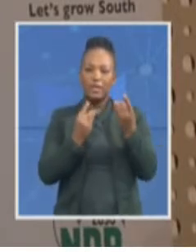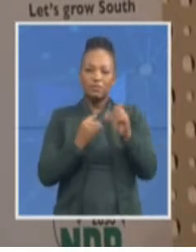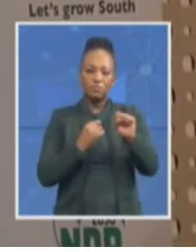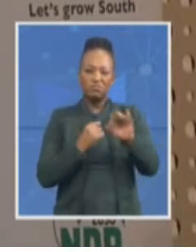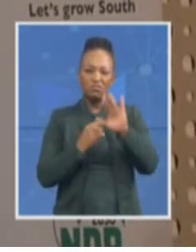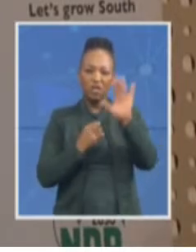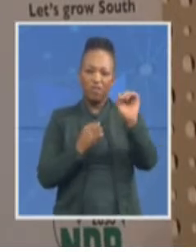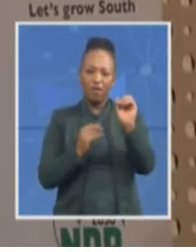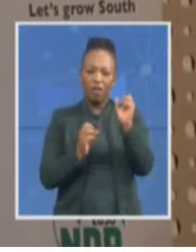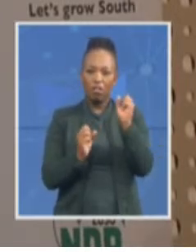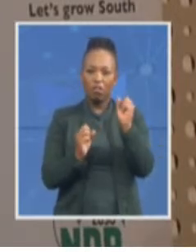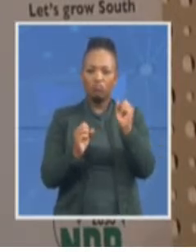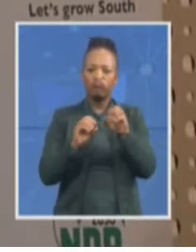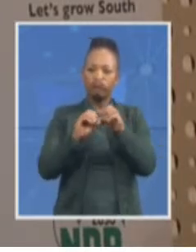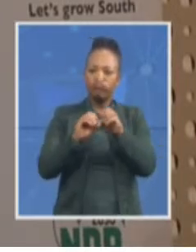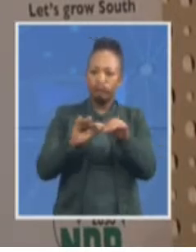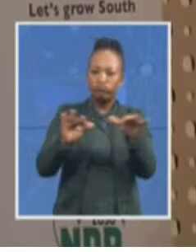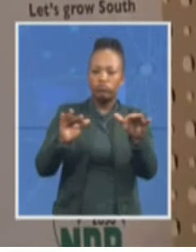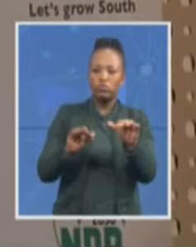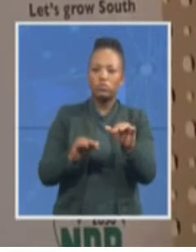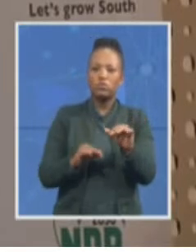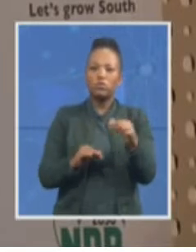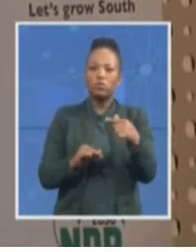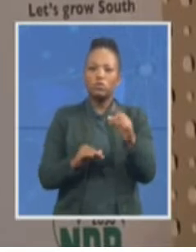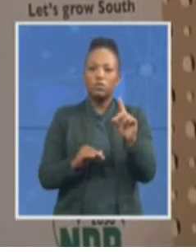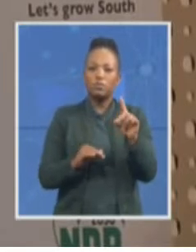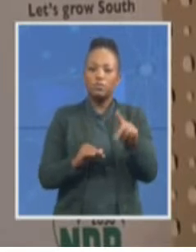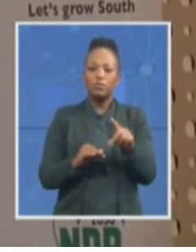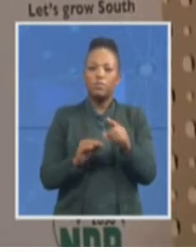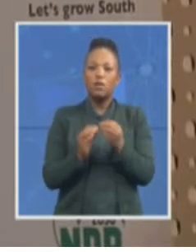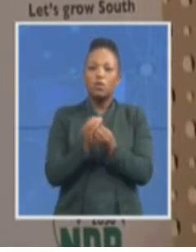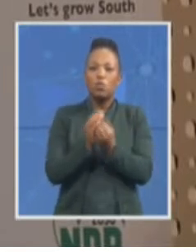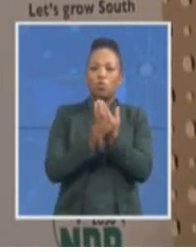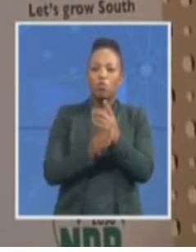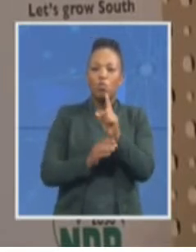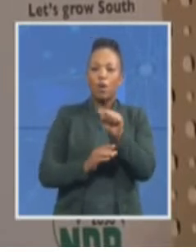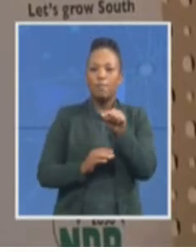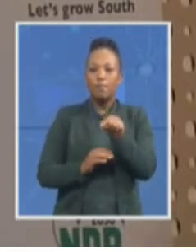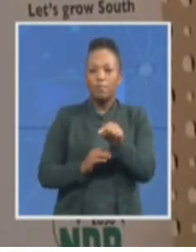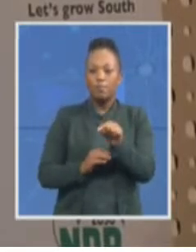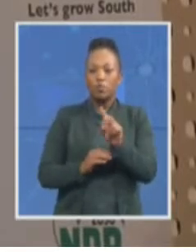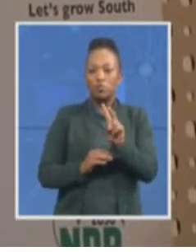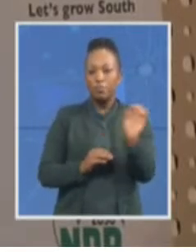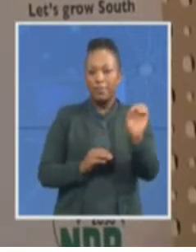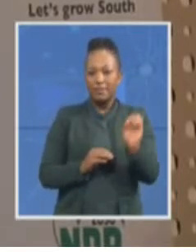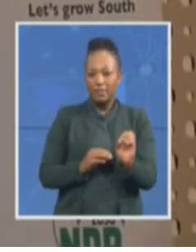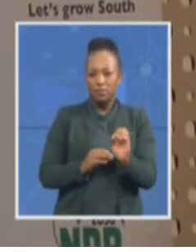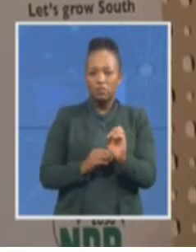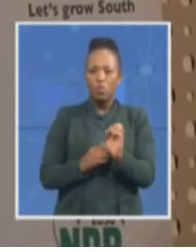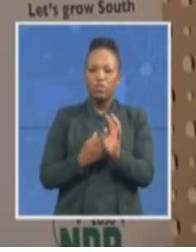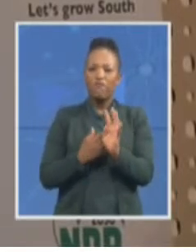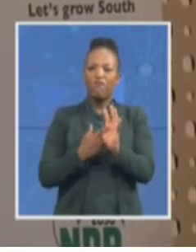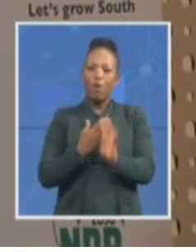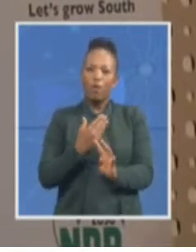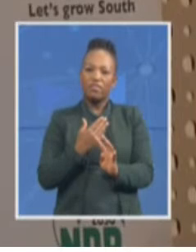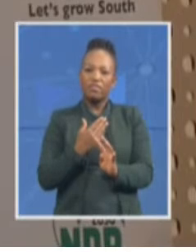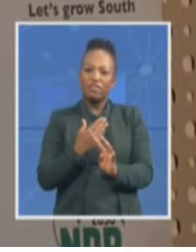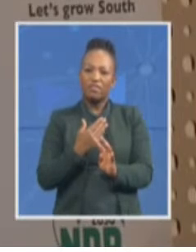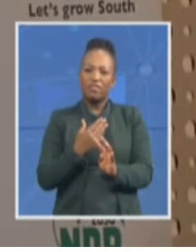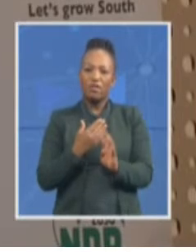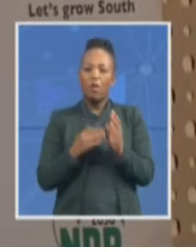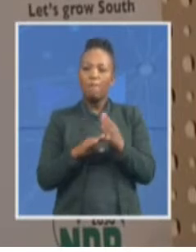grew by 1.2% in the fourth quarter of 2021 after shrinking by